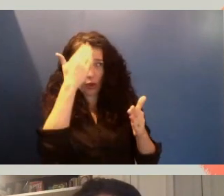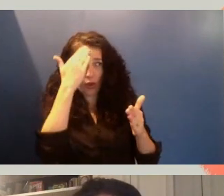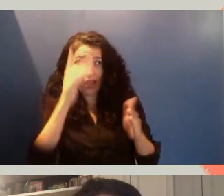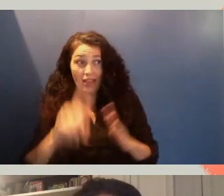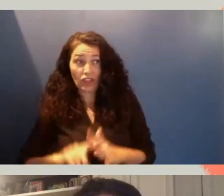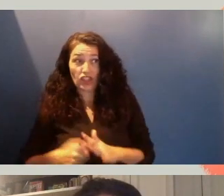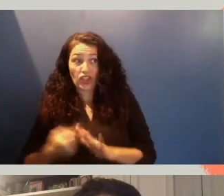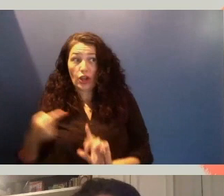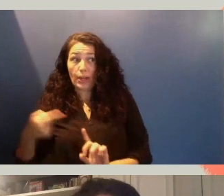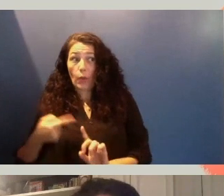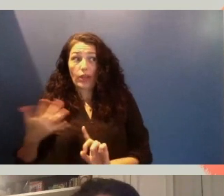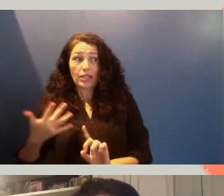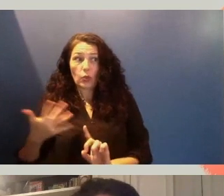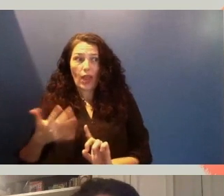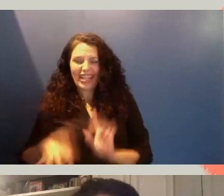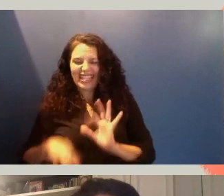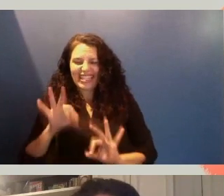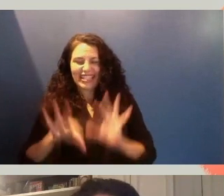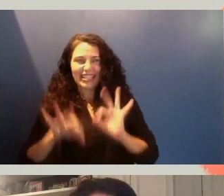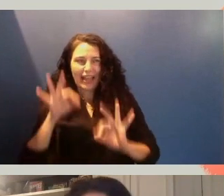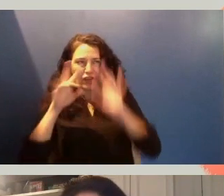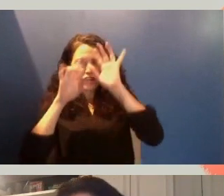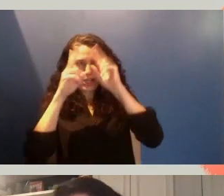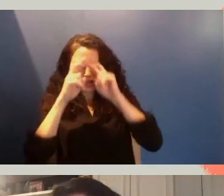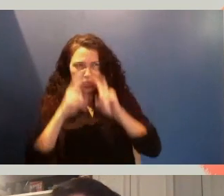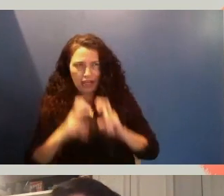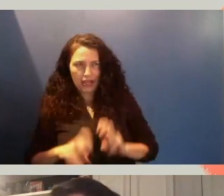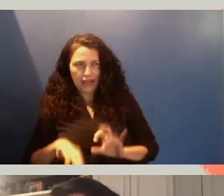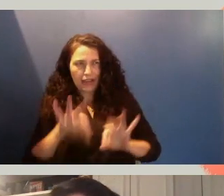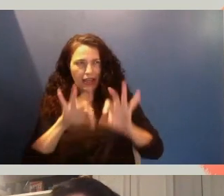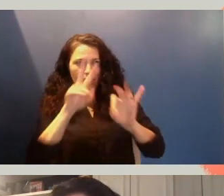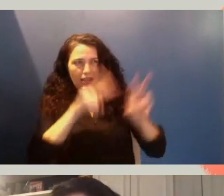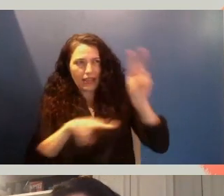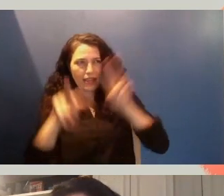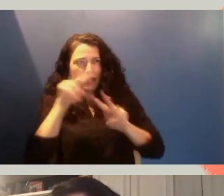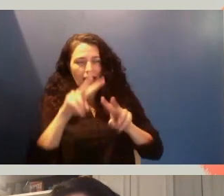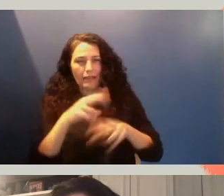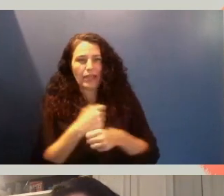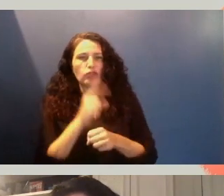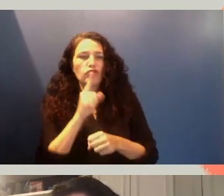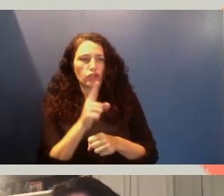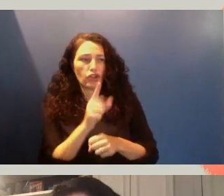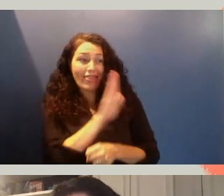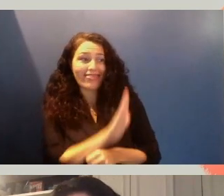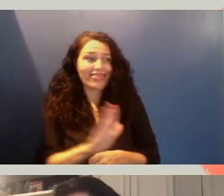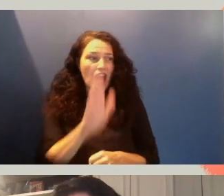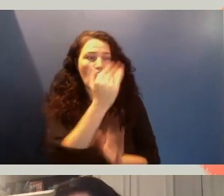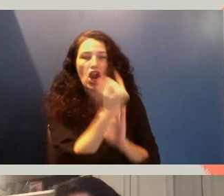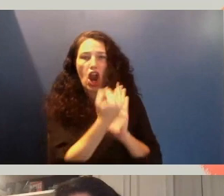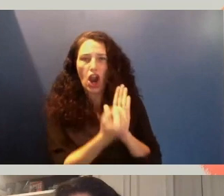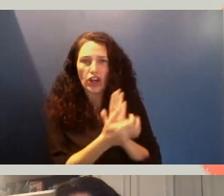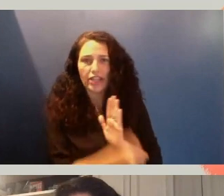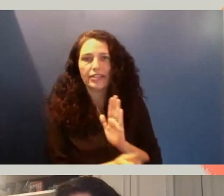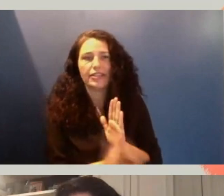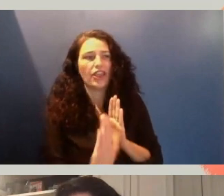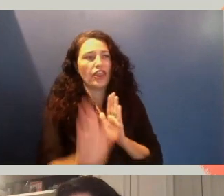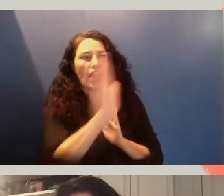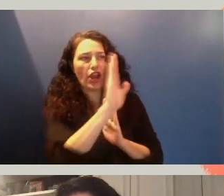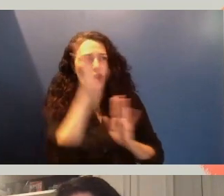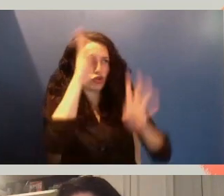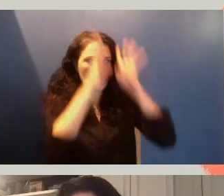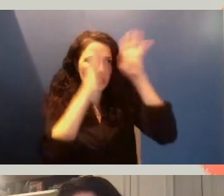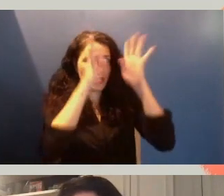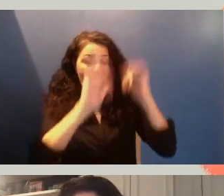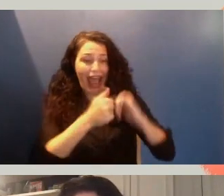going to be film teams that we feel like their artistry and creativity and the way they want to put together these films